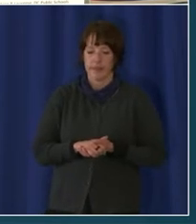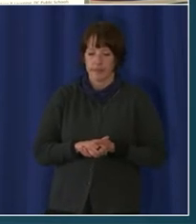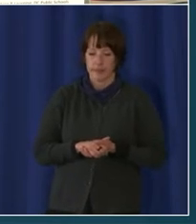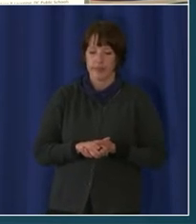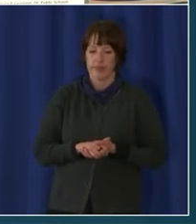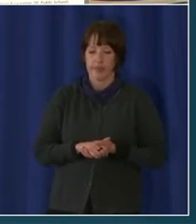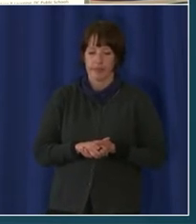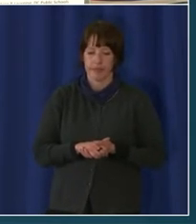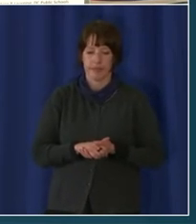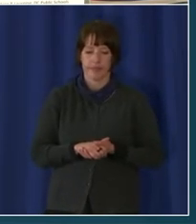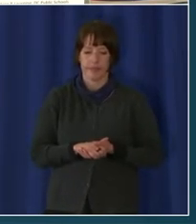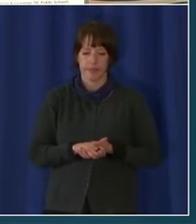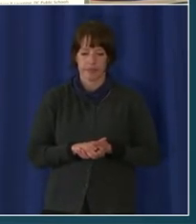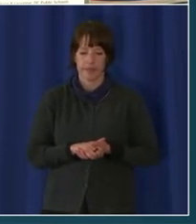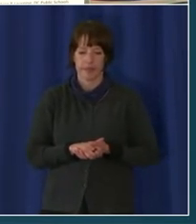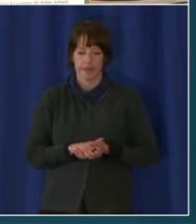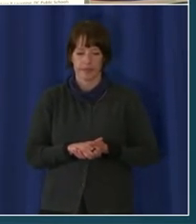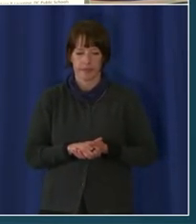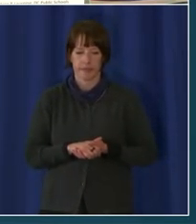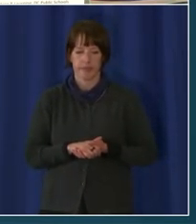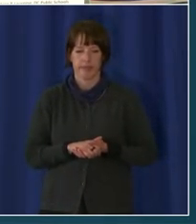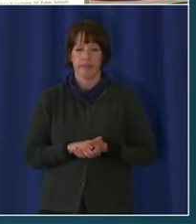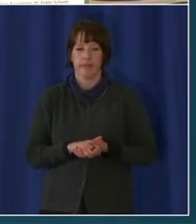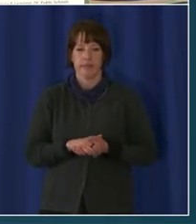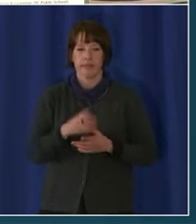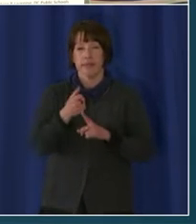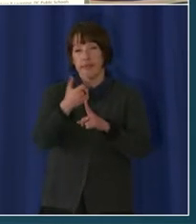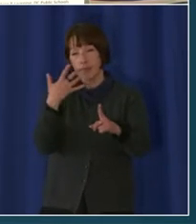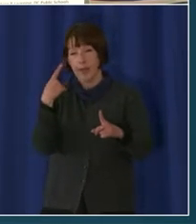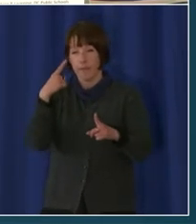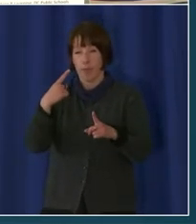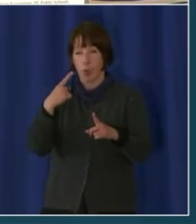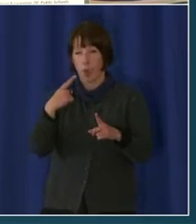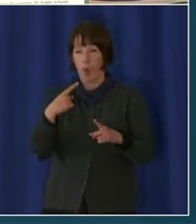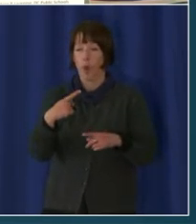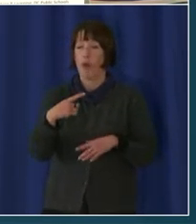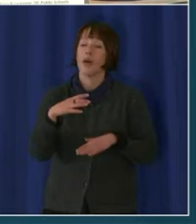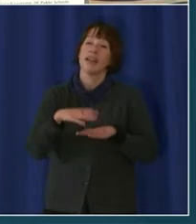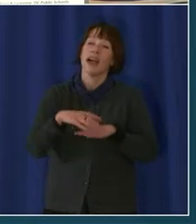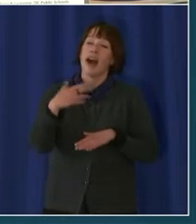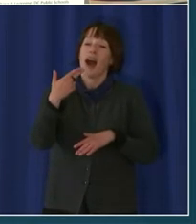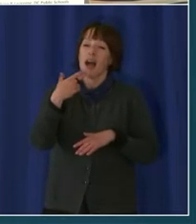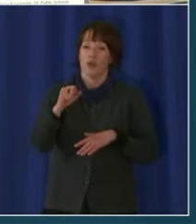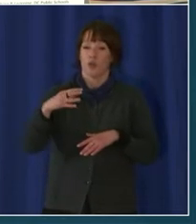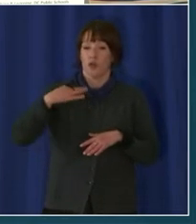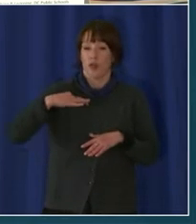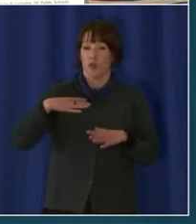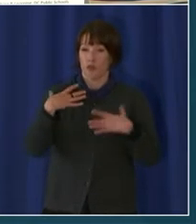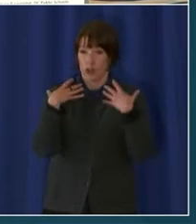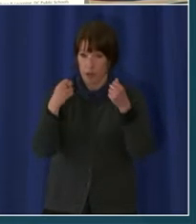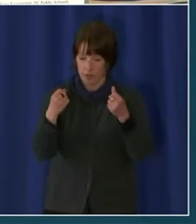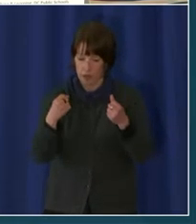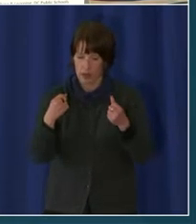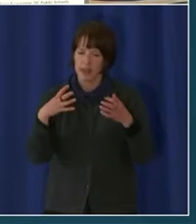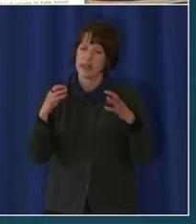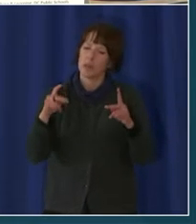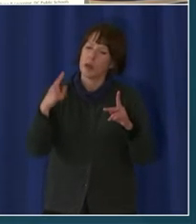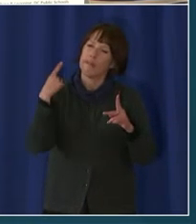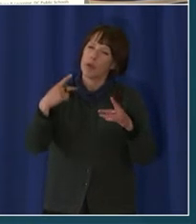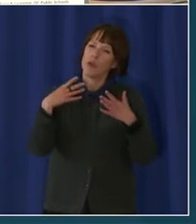So just to give a little more detail on the high school credit recovery, this is an example for an opportunity for students to get back